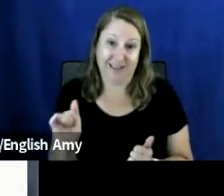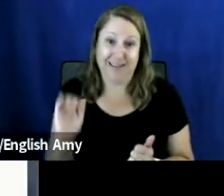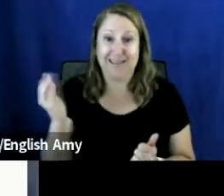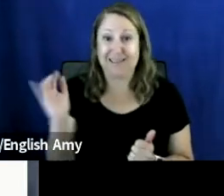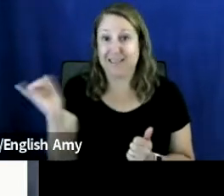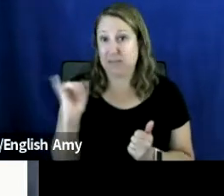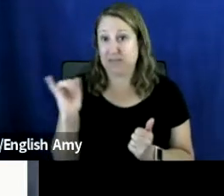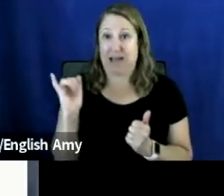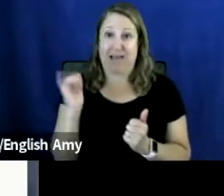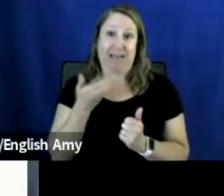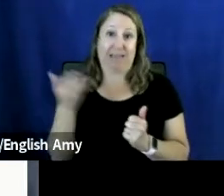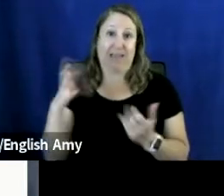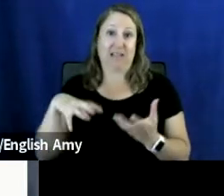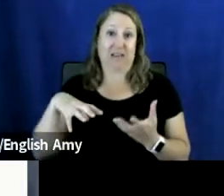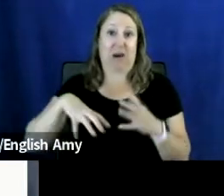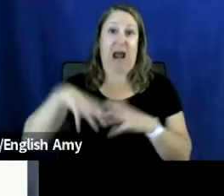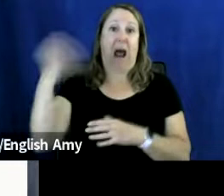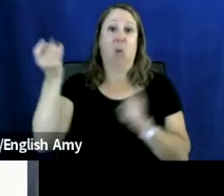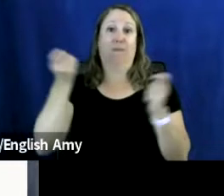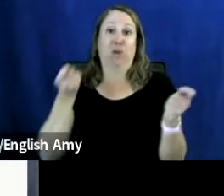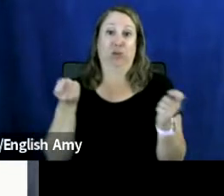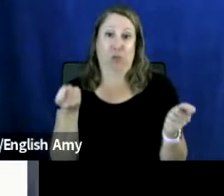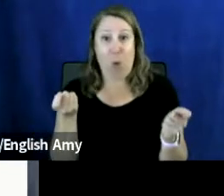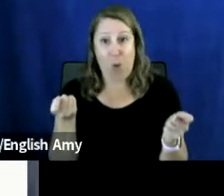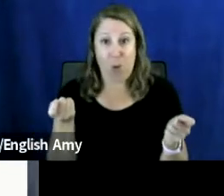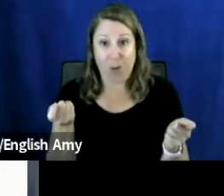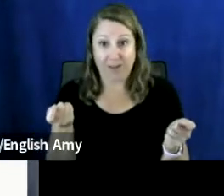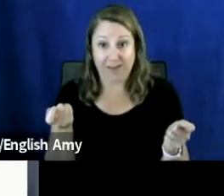things are getting more out of hand than you are wanting them to be.